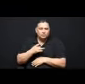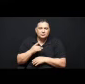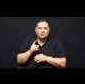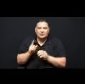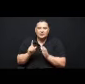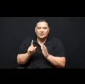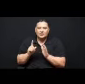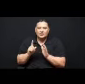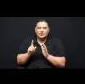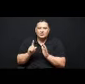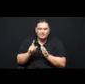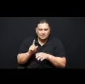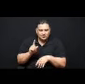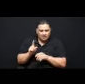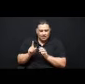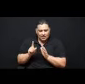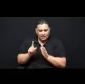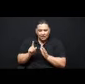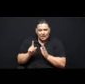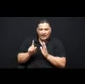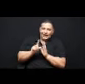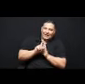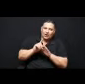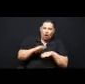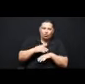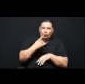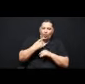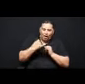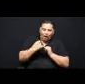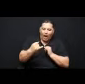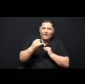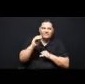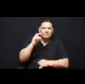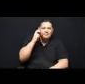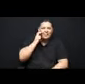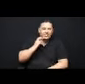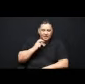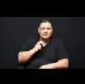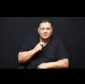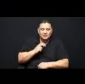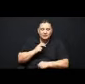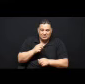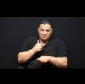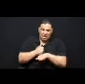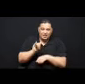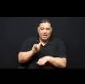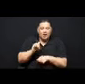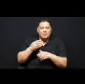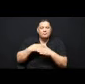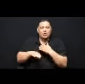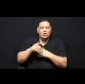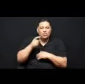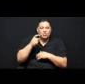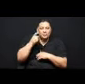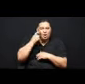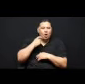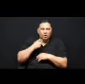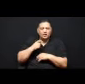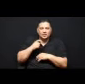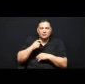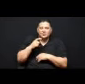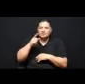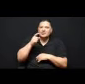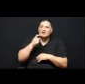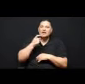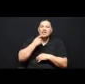methamphetamine. He blamed the birthmark he picked at the door's glass reflection before he noticed all the